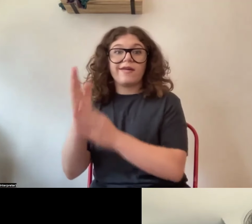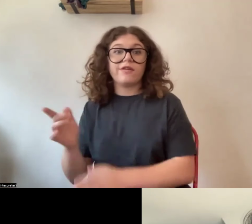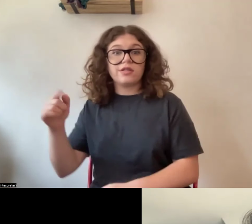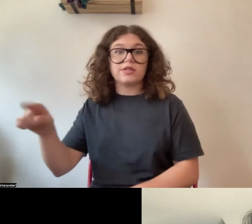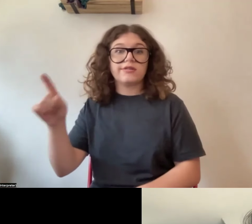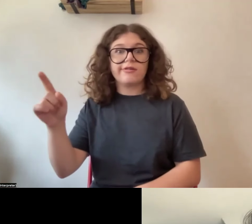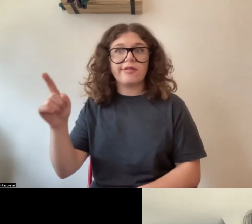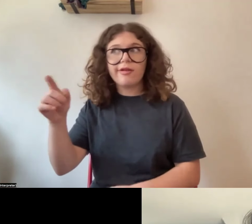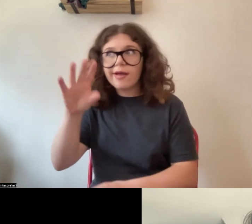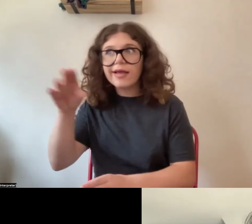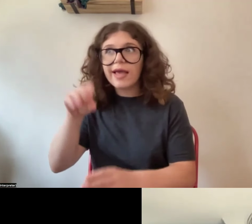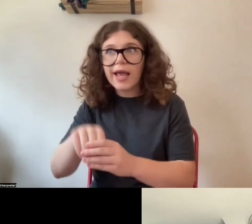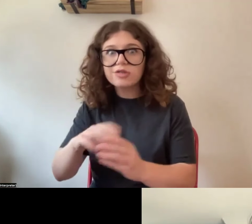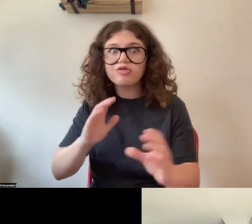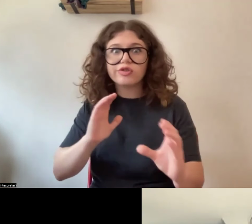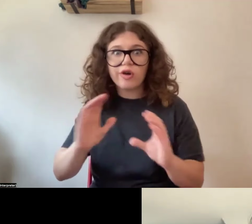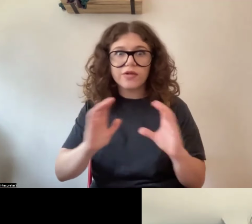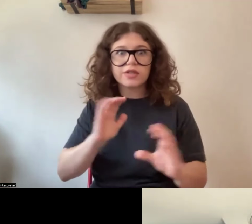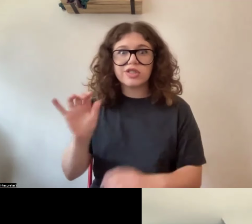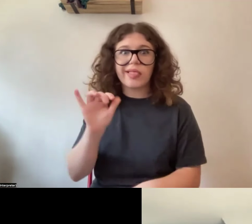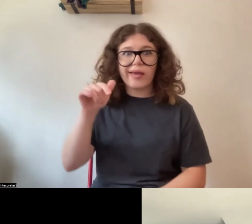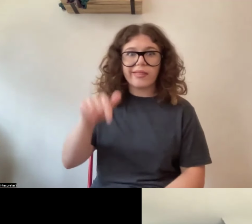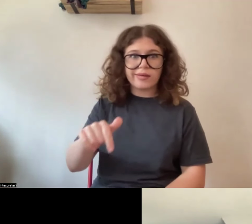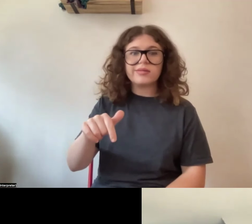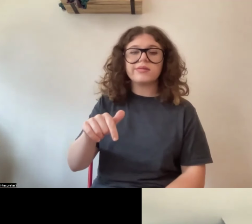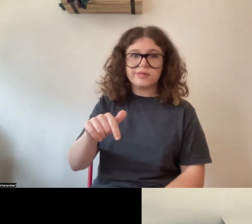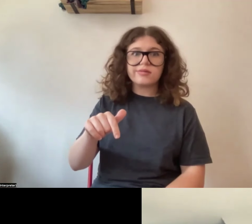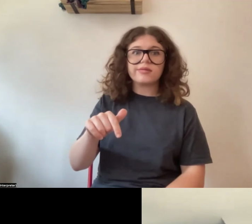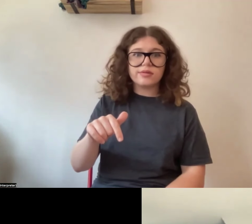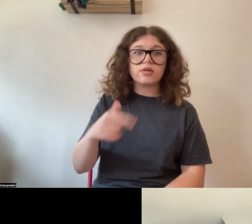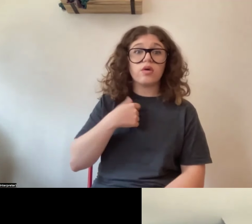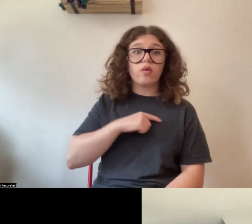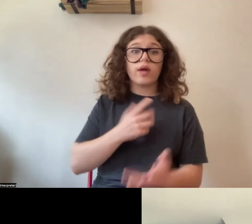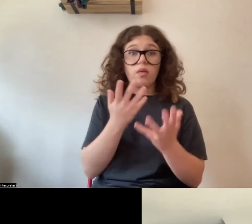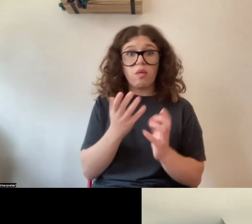these conversations, because you want caregivers to